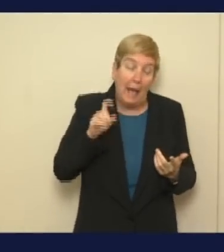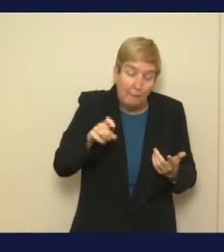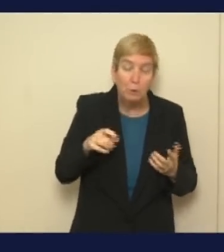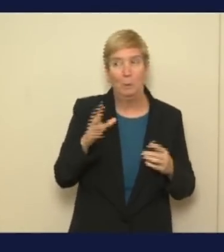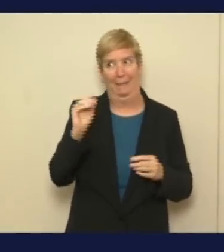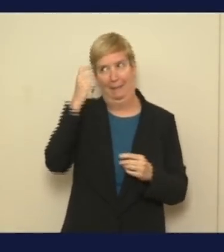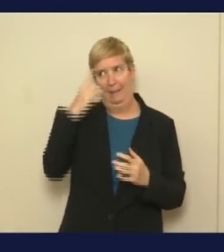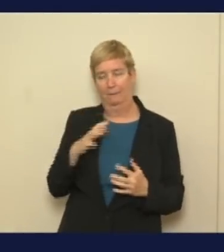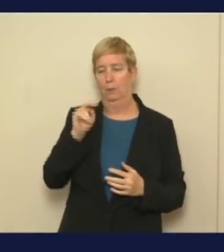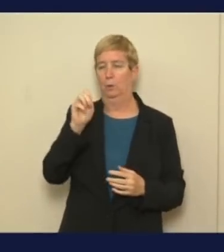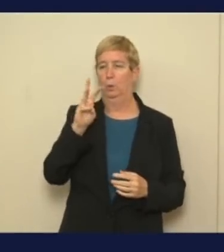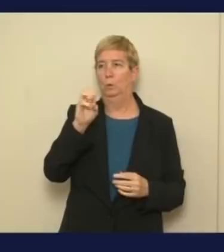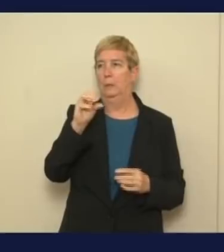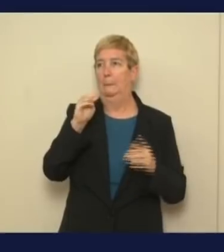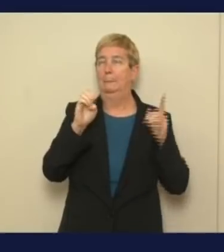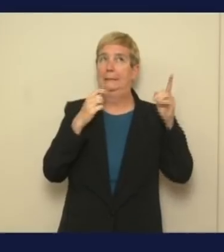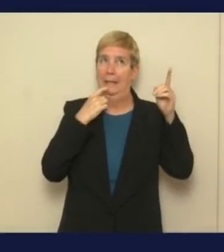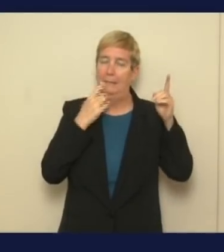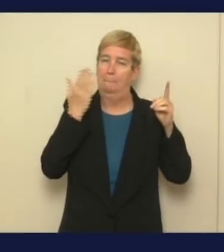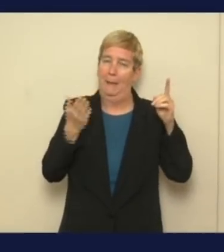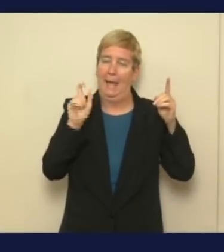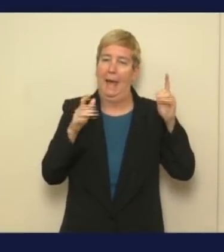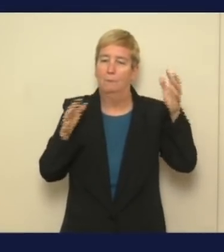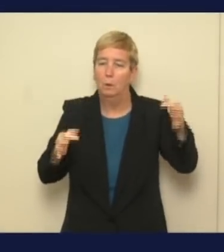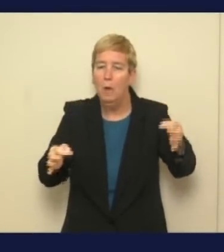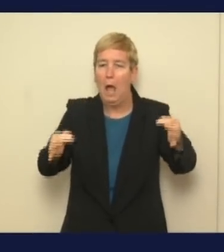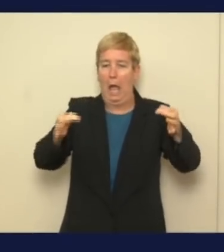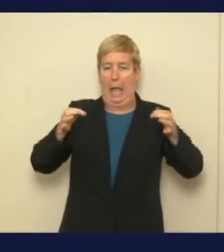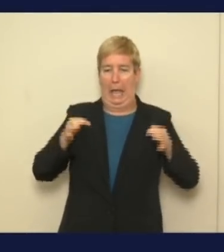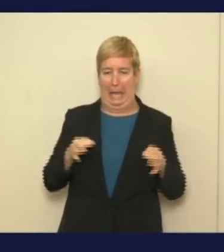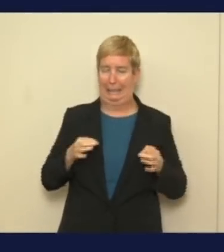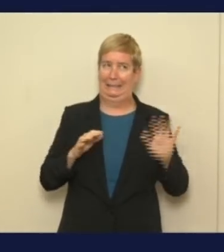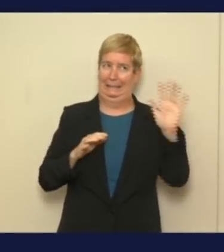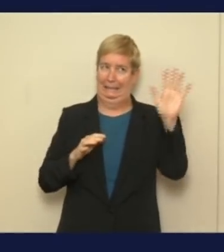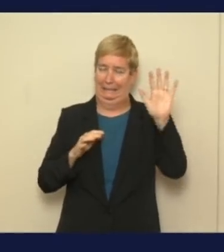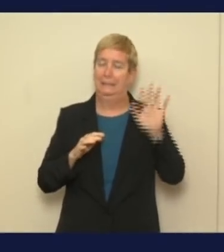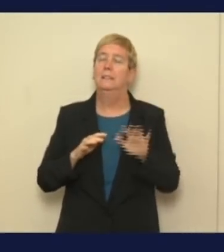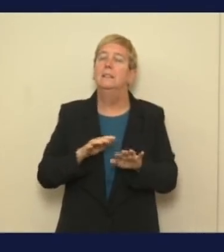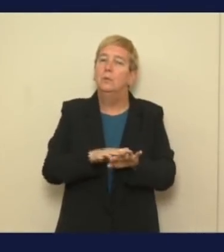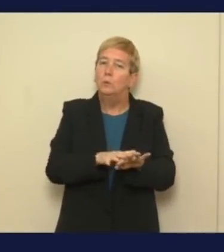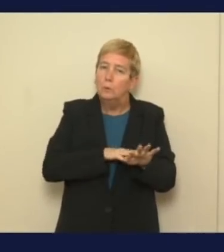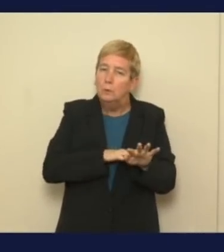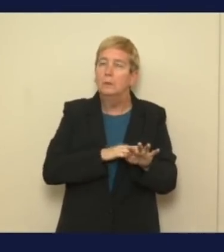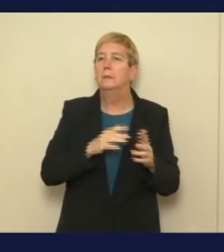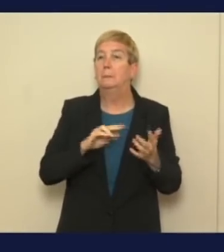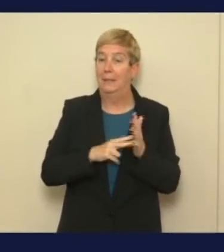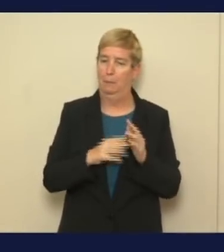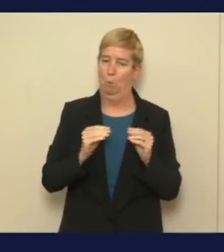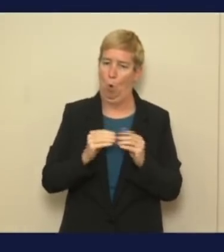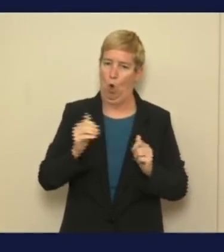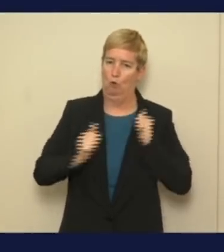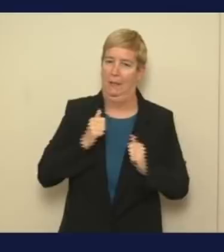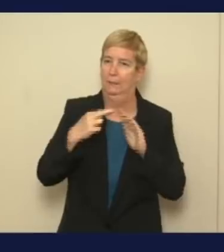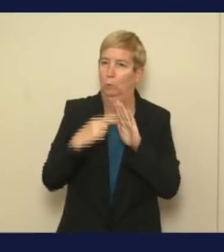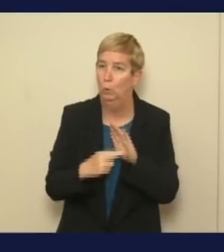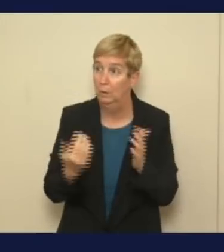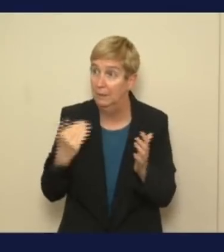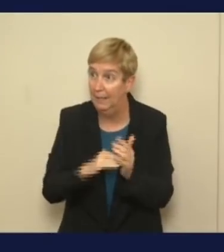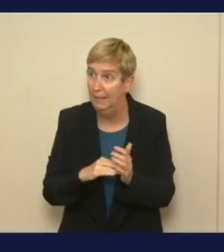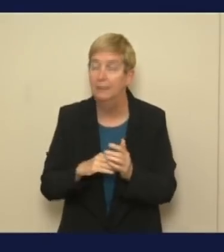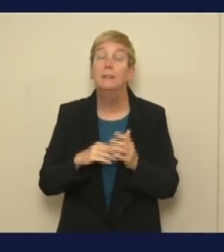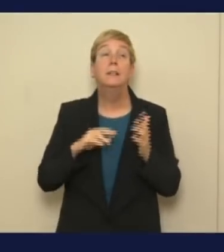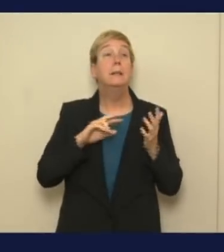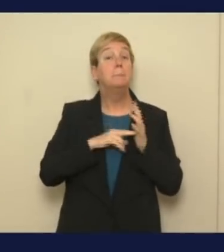to Governor Newsom, to revert back to more aggressive COVID restrictions. And what does that mean? It means that we